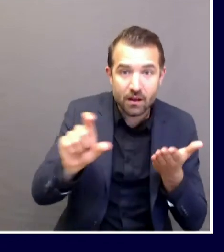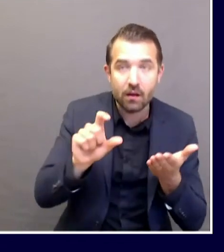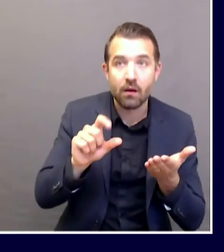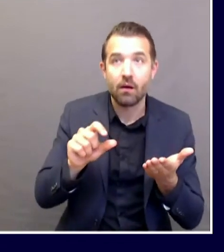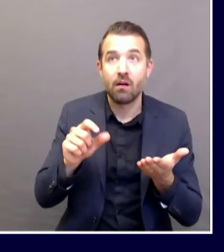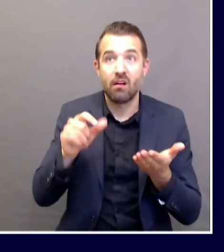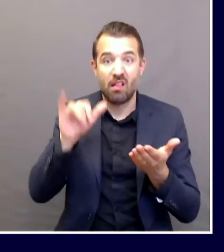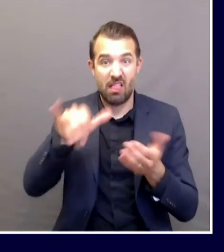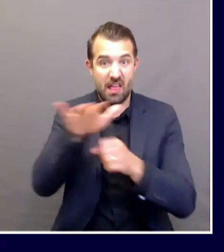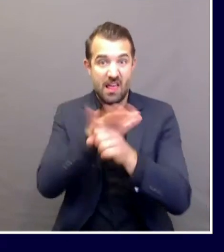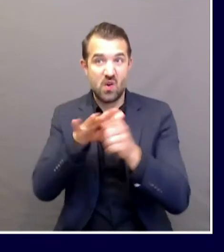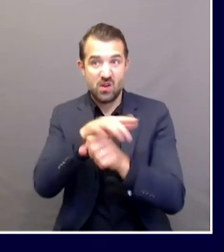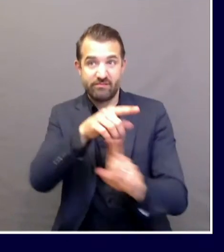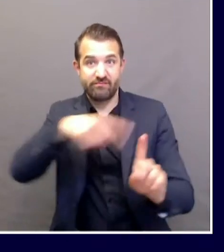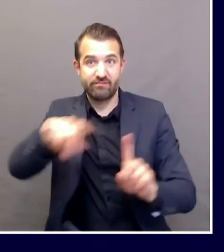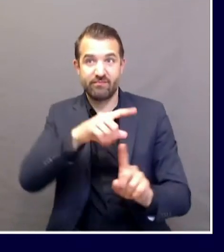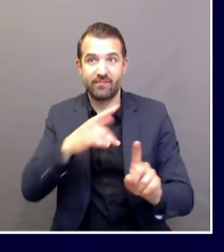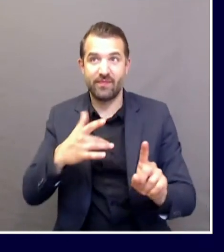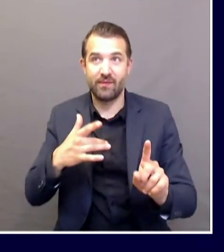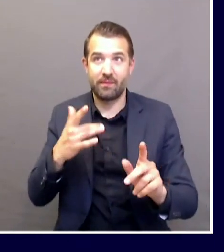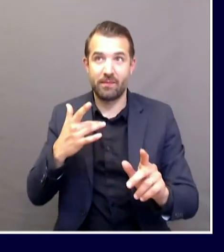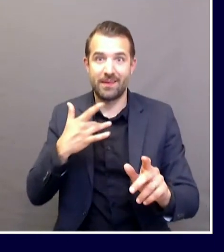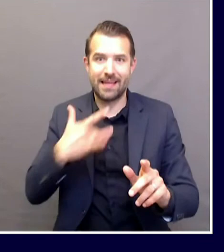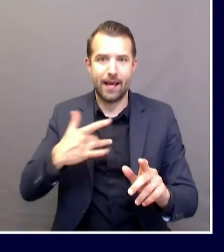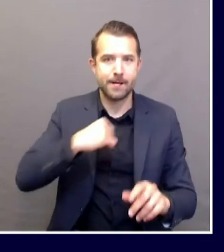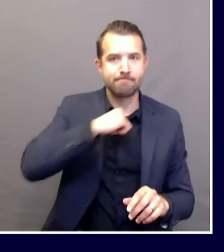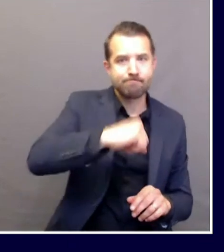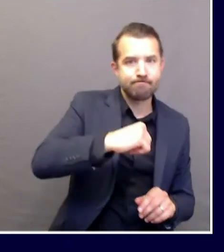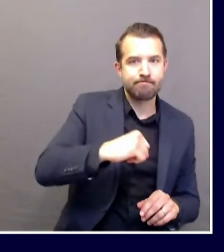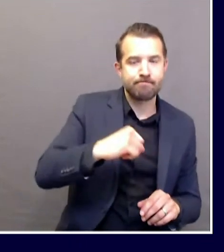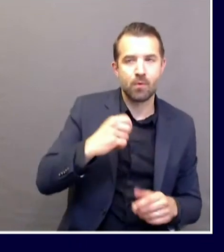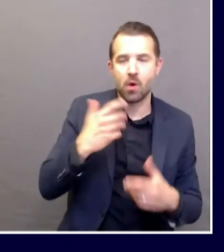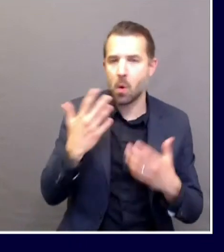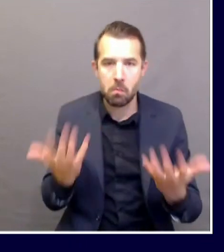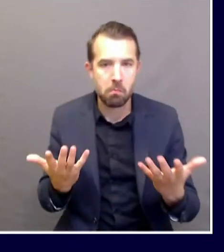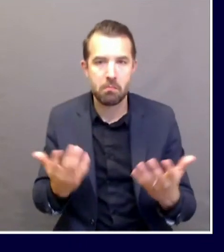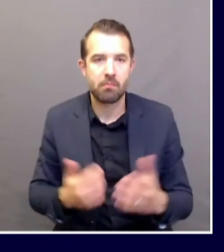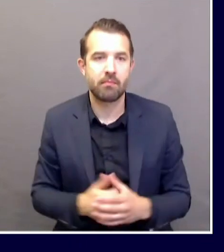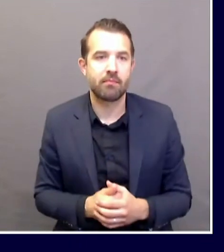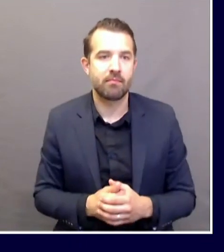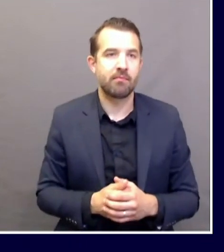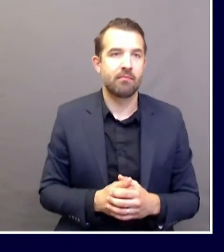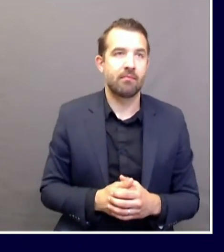What do you believe is causing that? We've looked at different hypotheses.